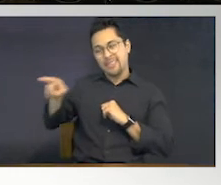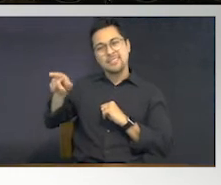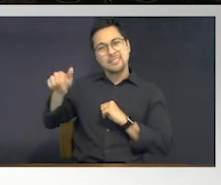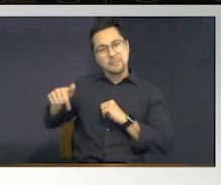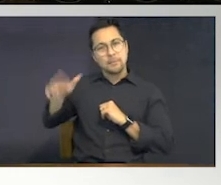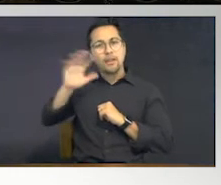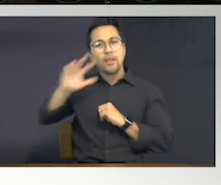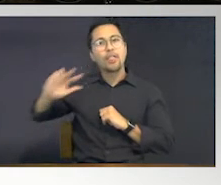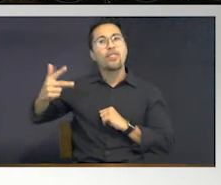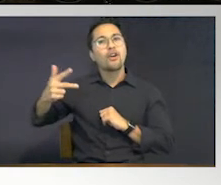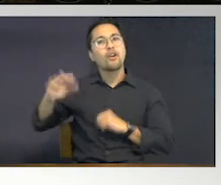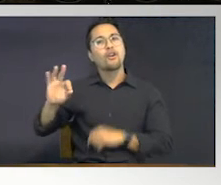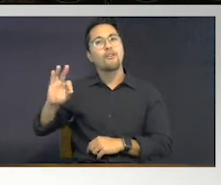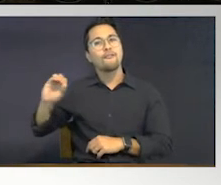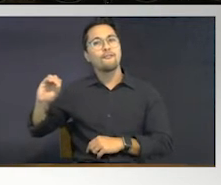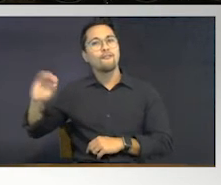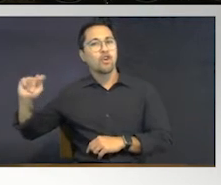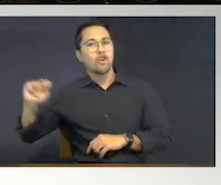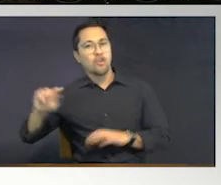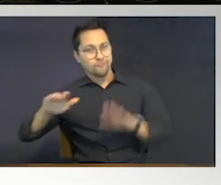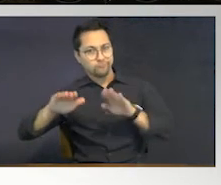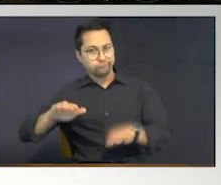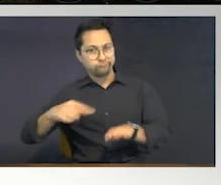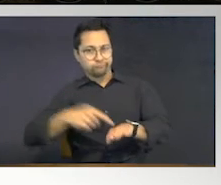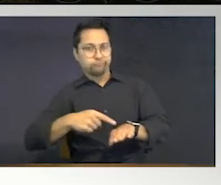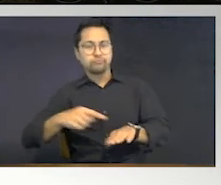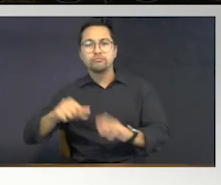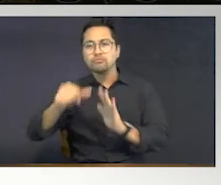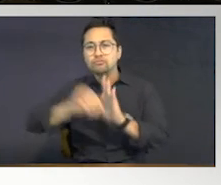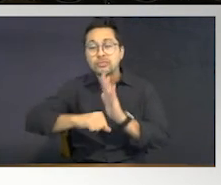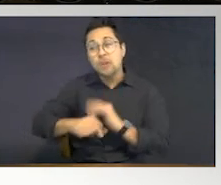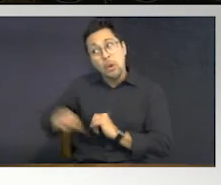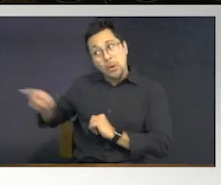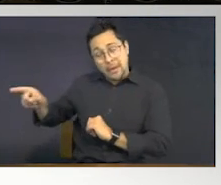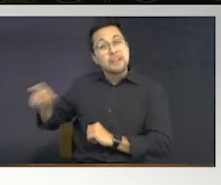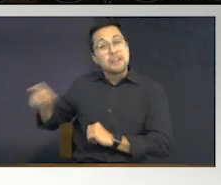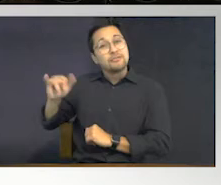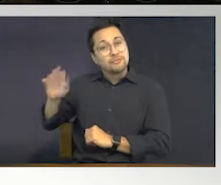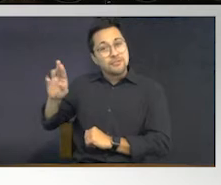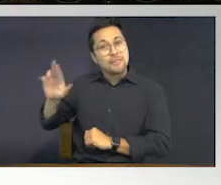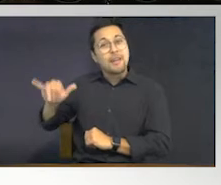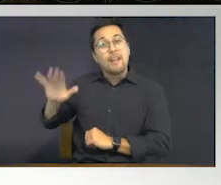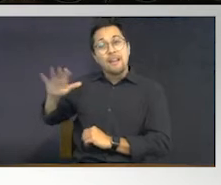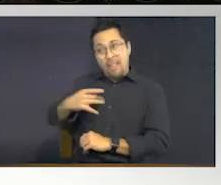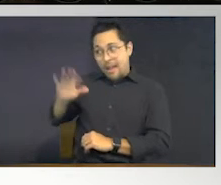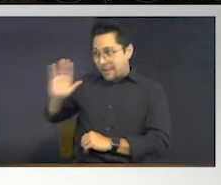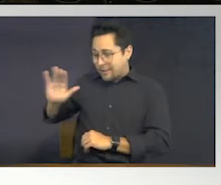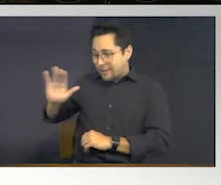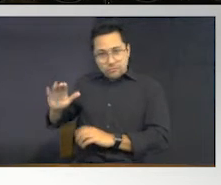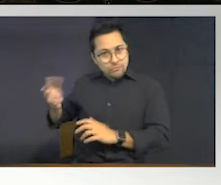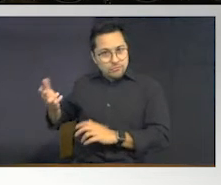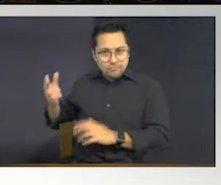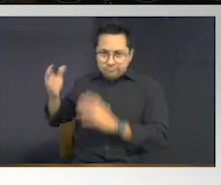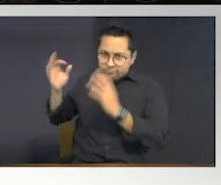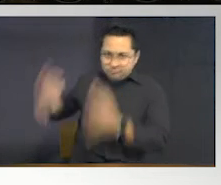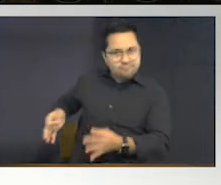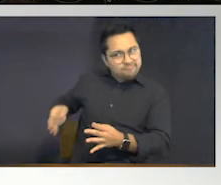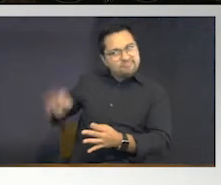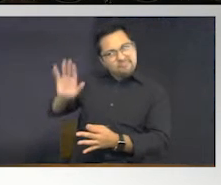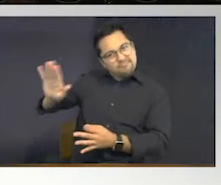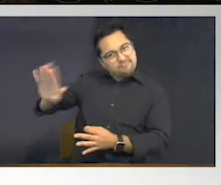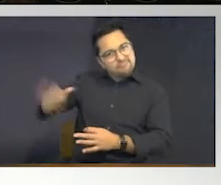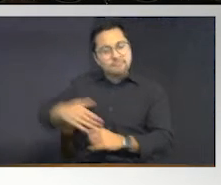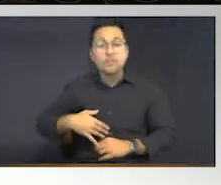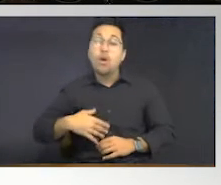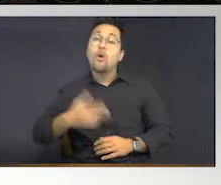3rd foot surgery. So, and Jeremy likes to do things on his own terms. So last year, in the middle of the pandemic, he